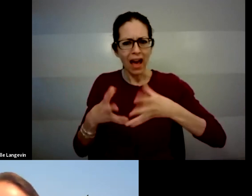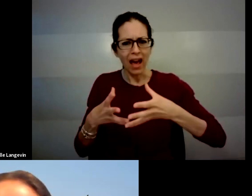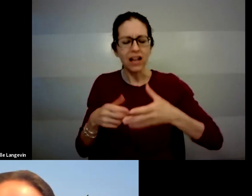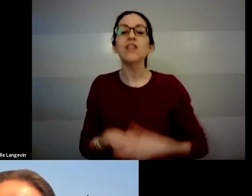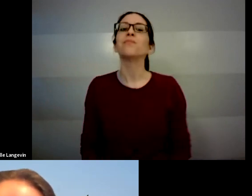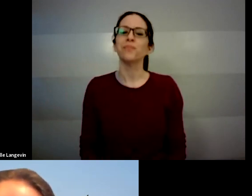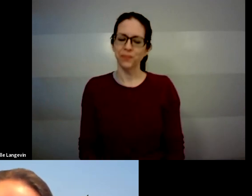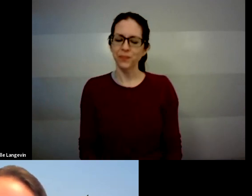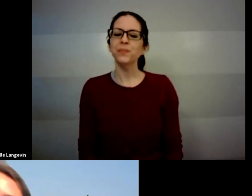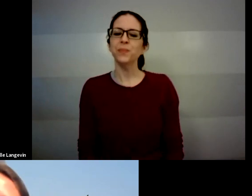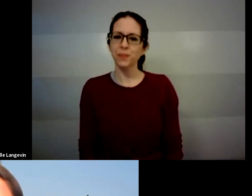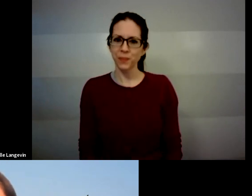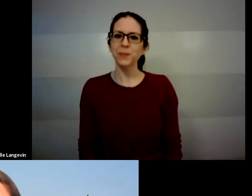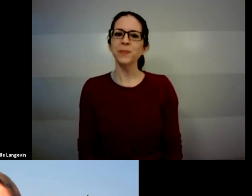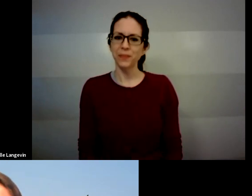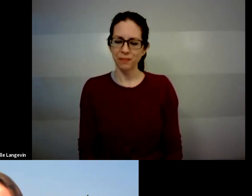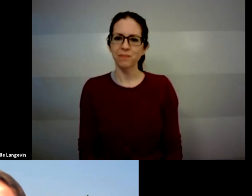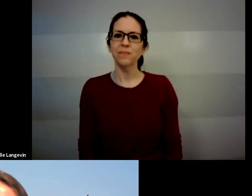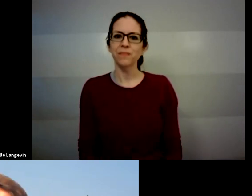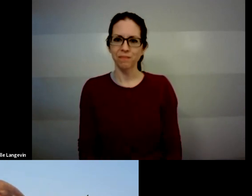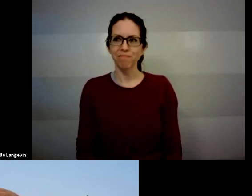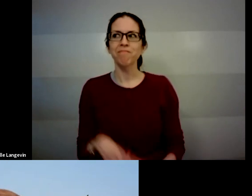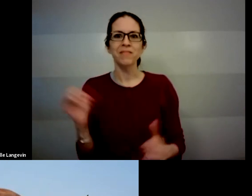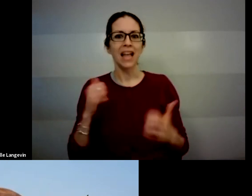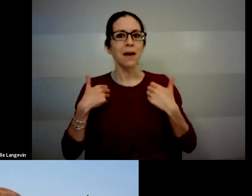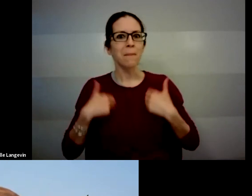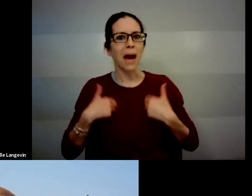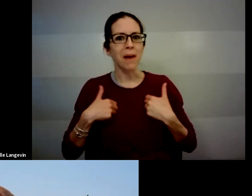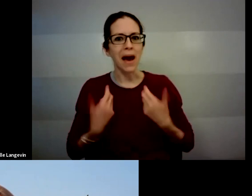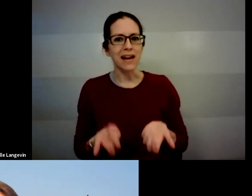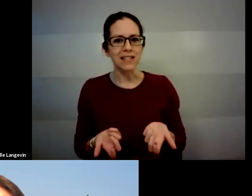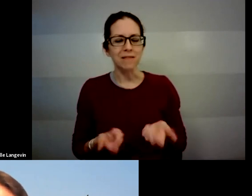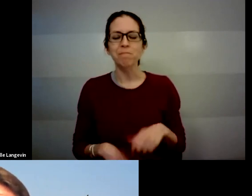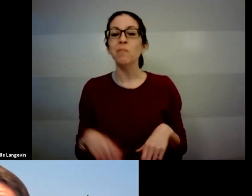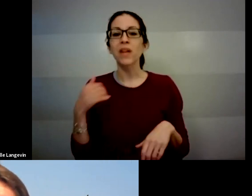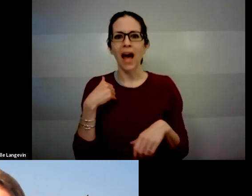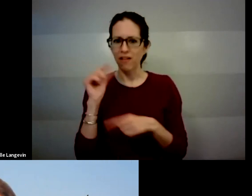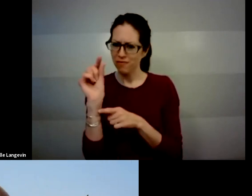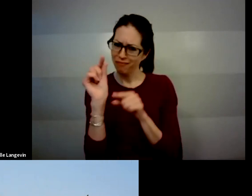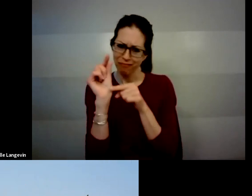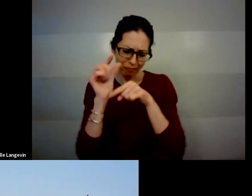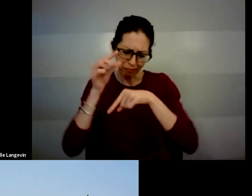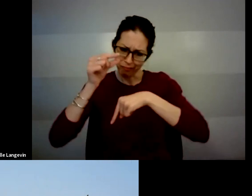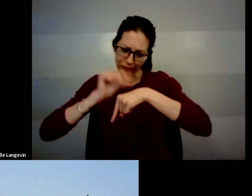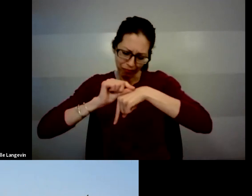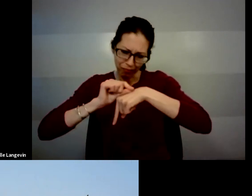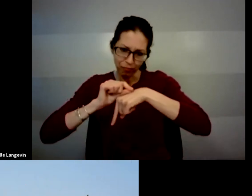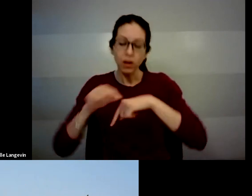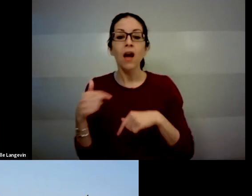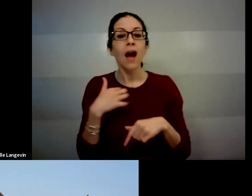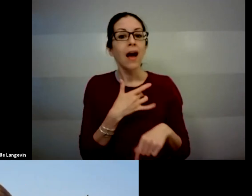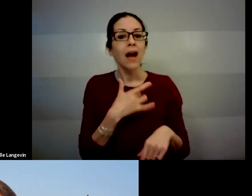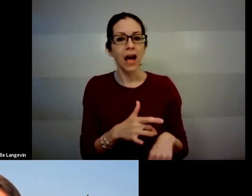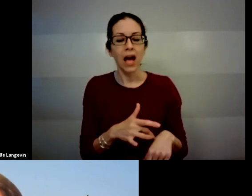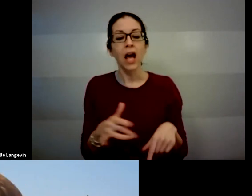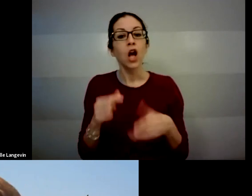Yeah, so they're kind of like a little backpack. So we have the tracker itself, and then I typically glue two bands